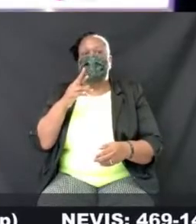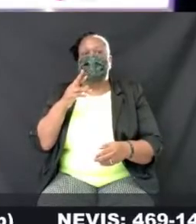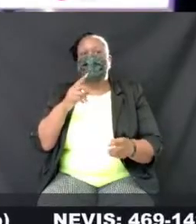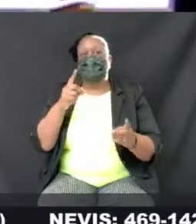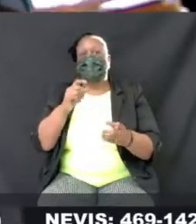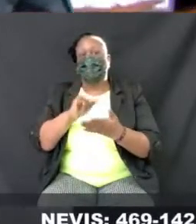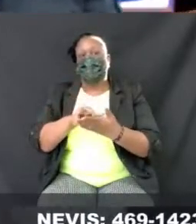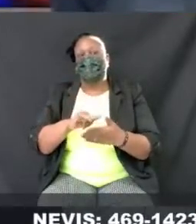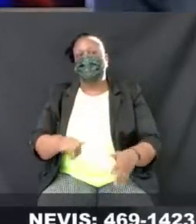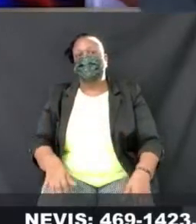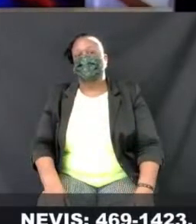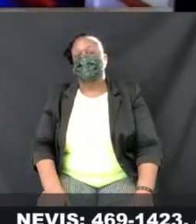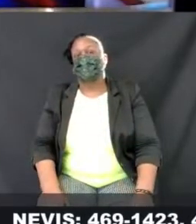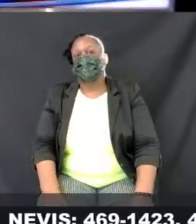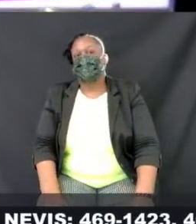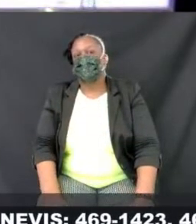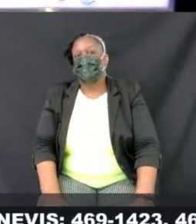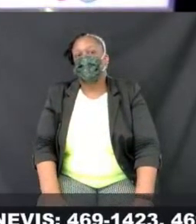Dr. Wilkinson.